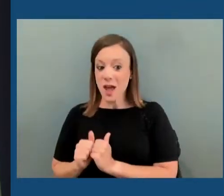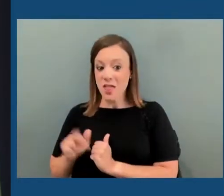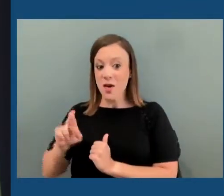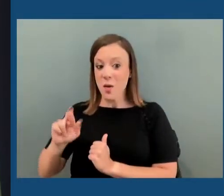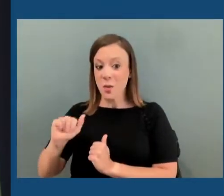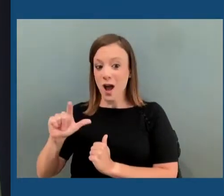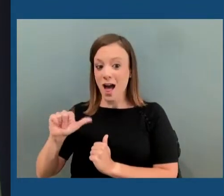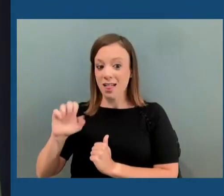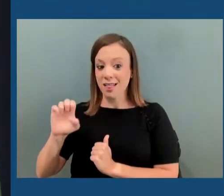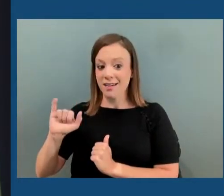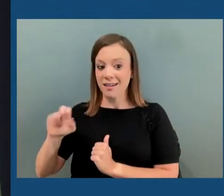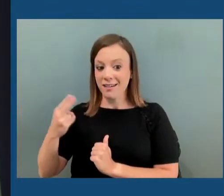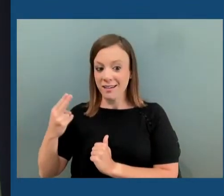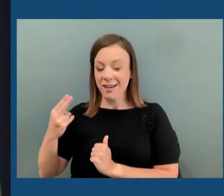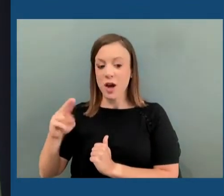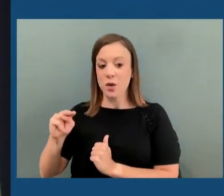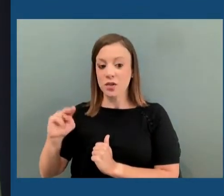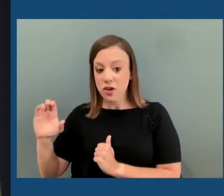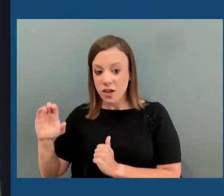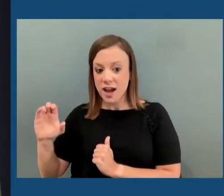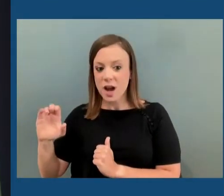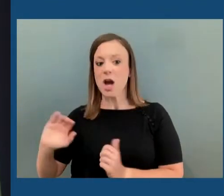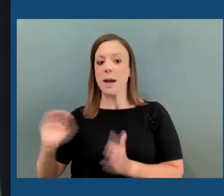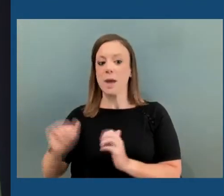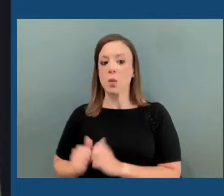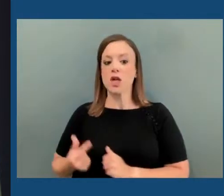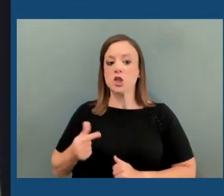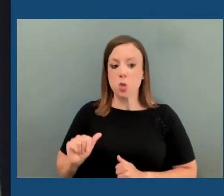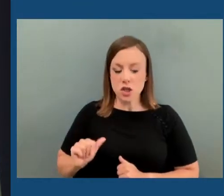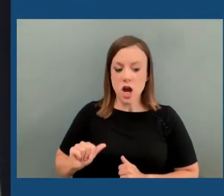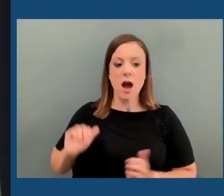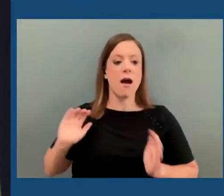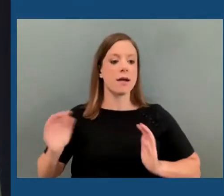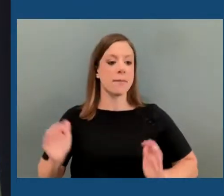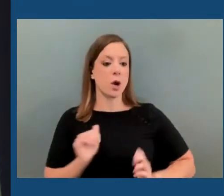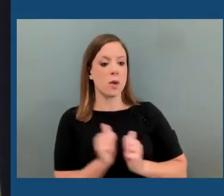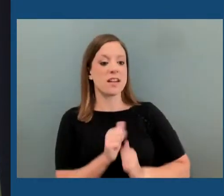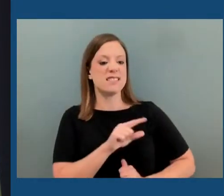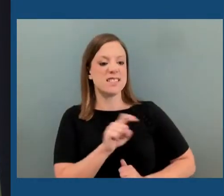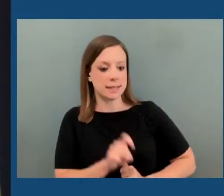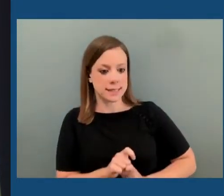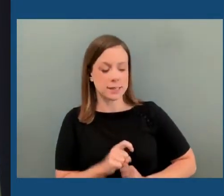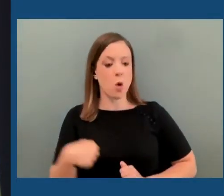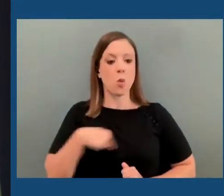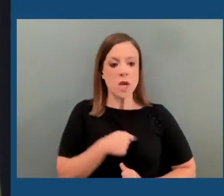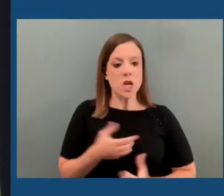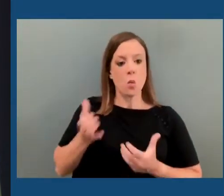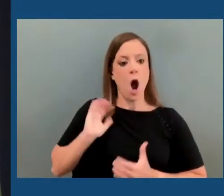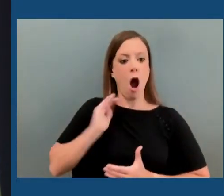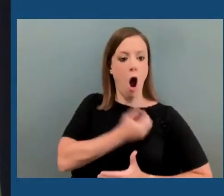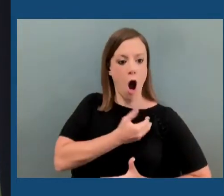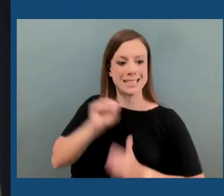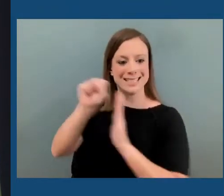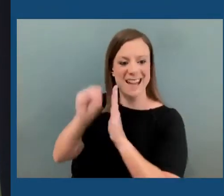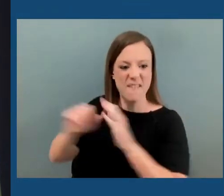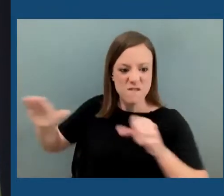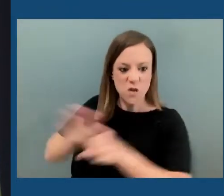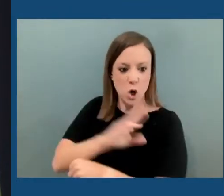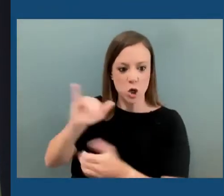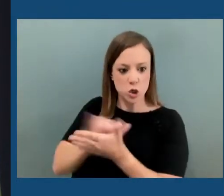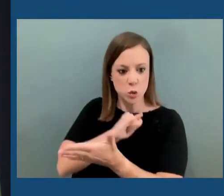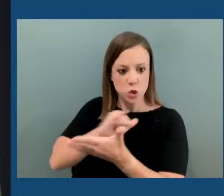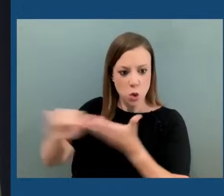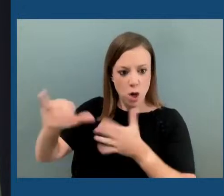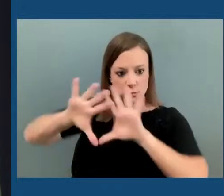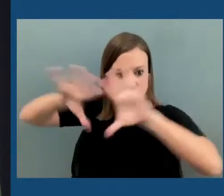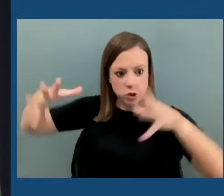and Texas, and California. We have to be more competitive as a state and continue to build across New York.